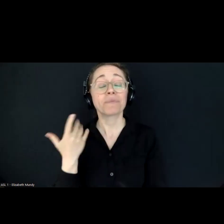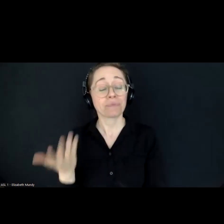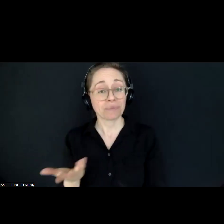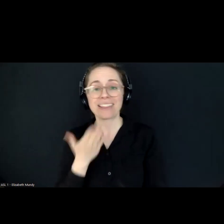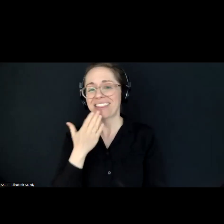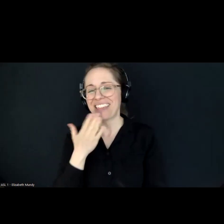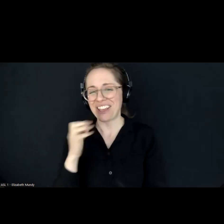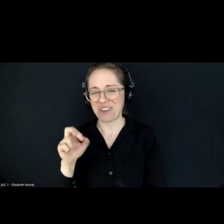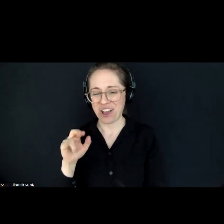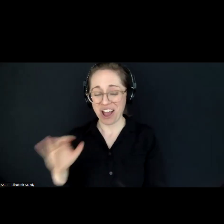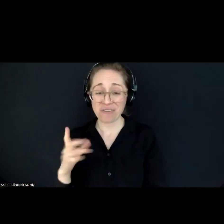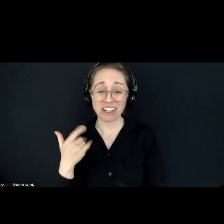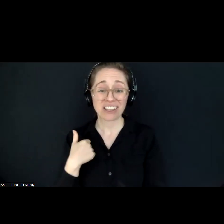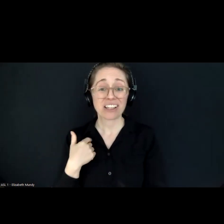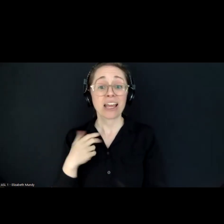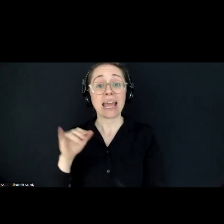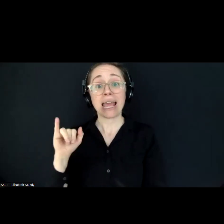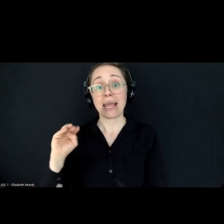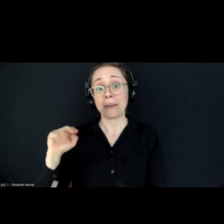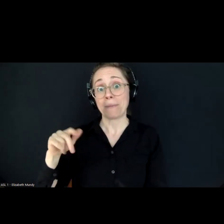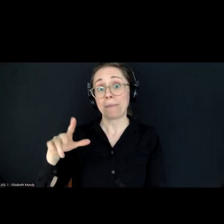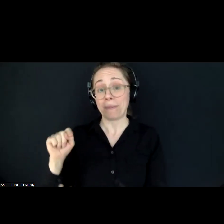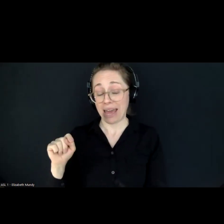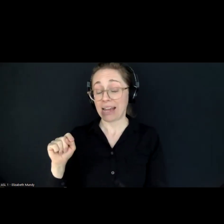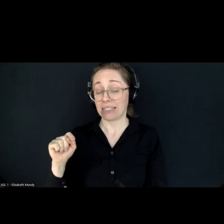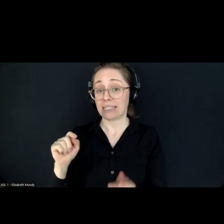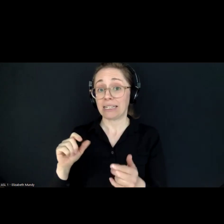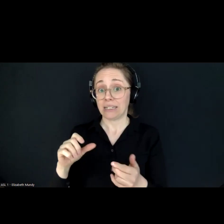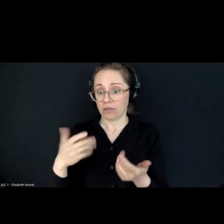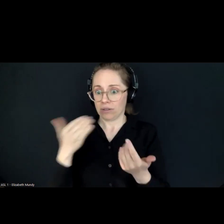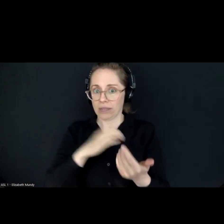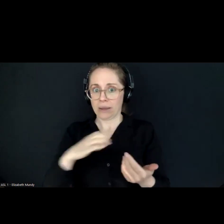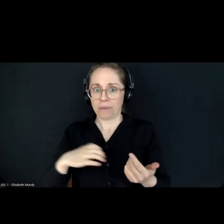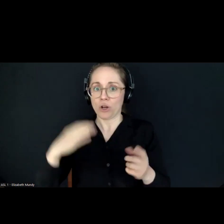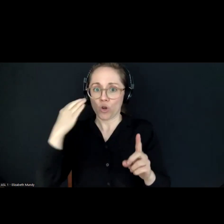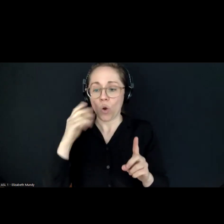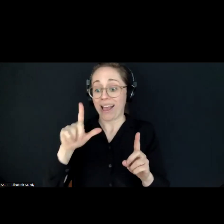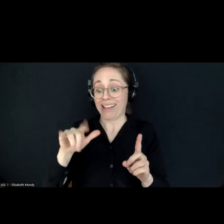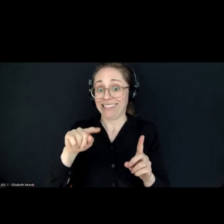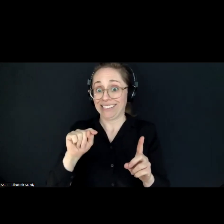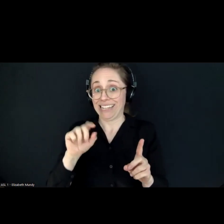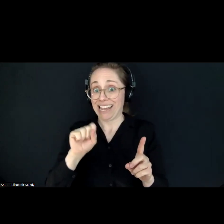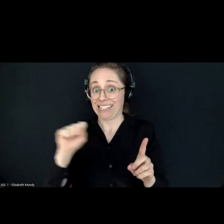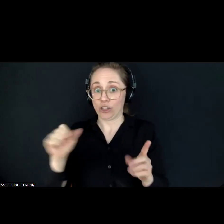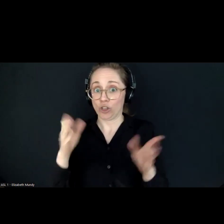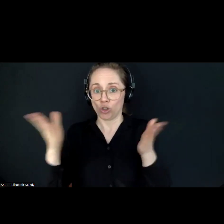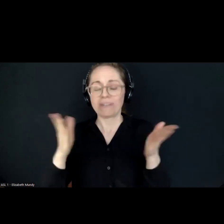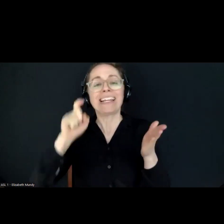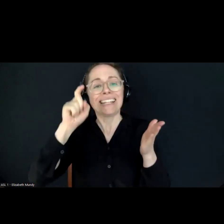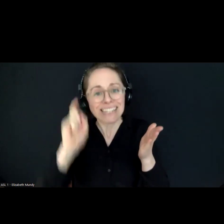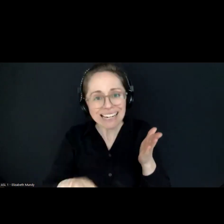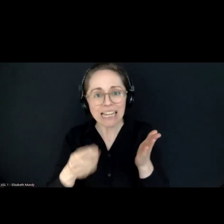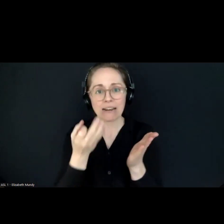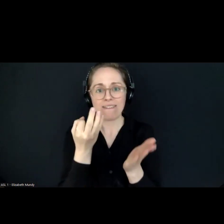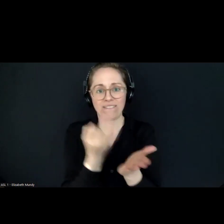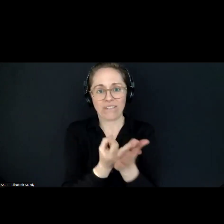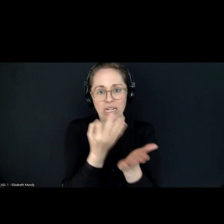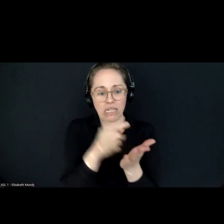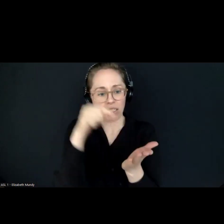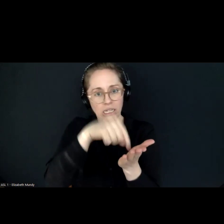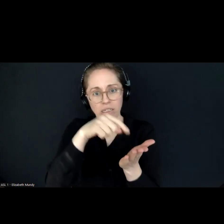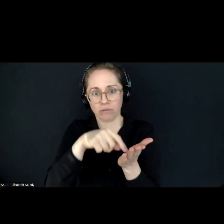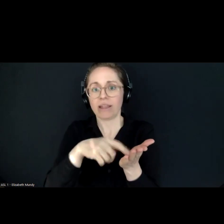need to ensure a universal LTSS system in California is a model of financing that is transparent,